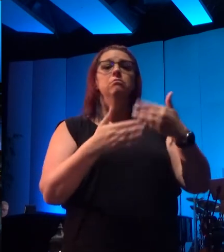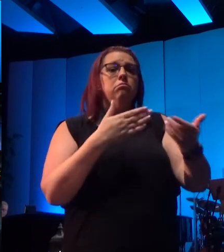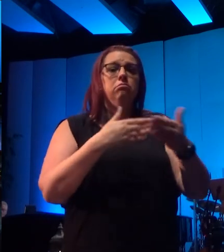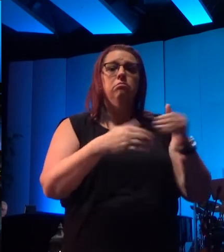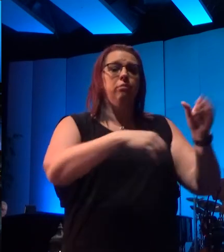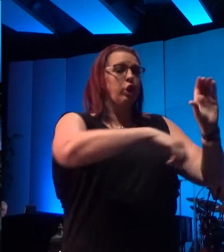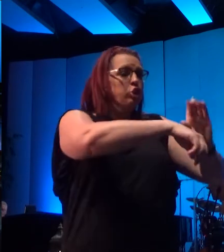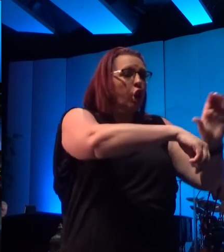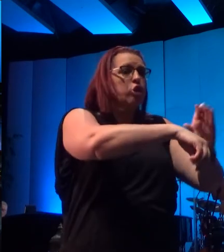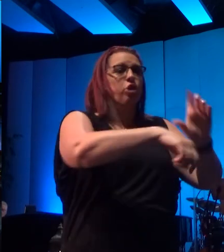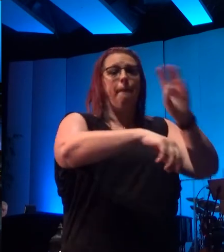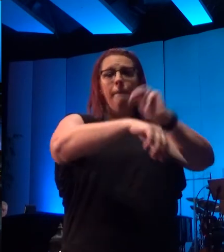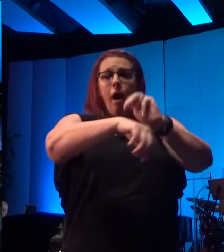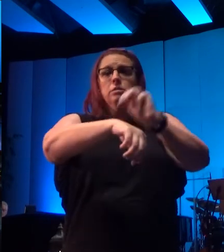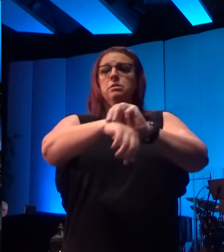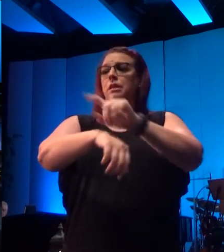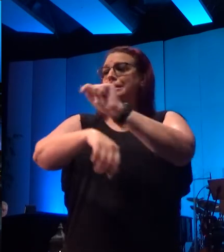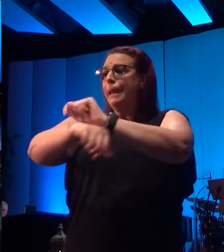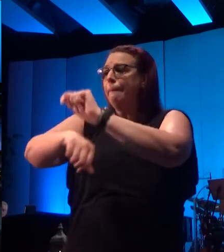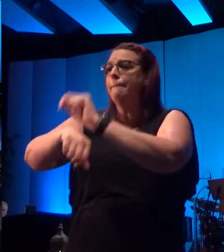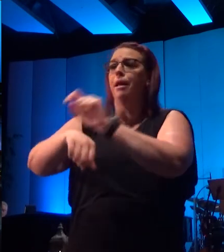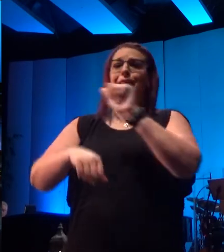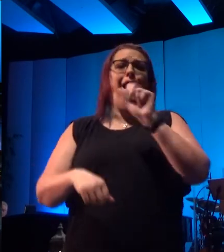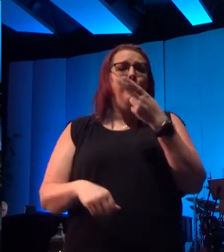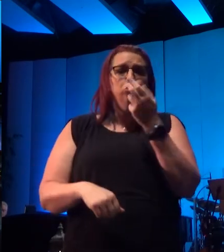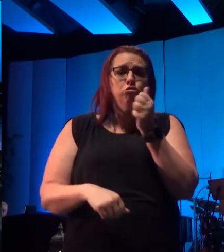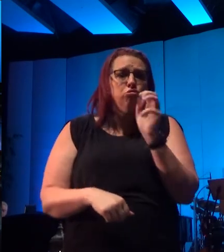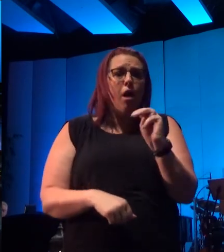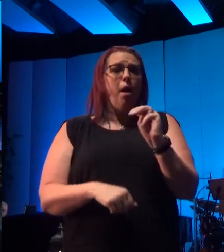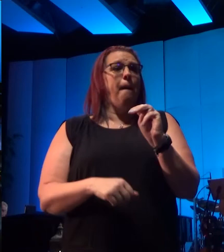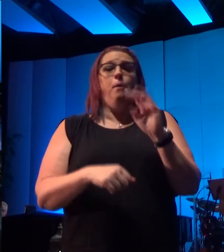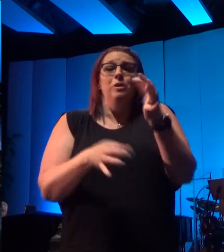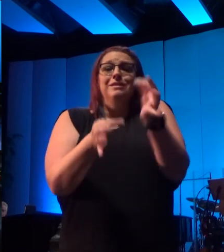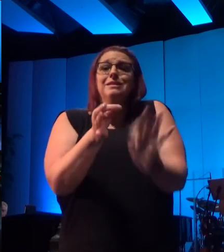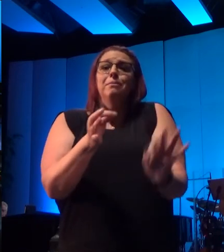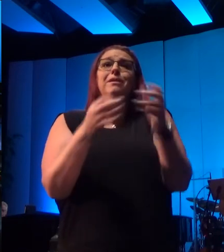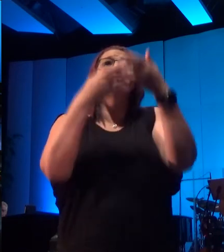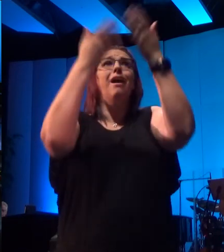or synagogue or temple or ashram or simply under the beautiful open sky.